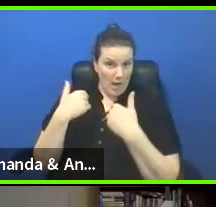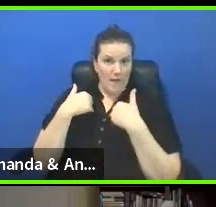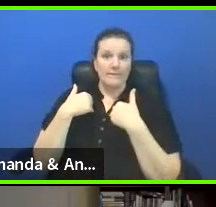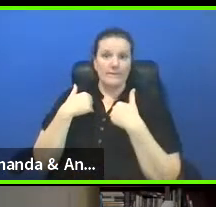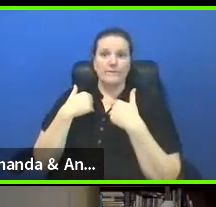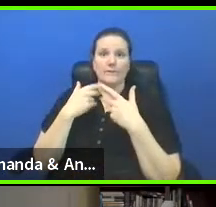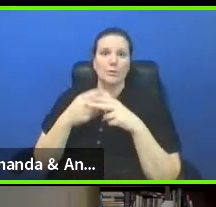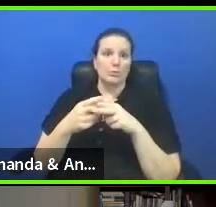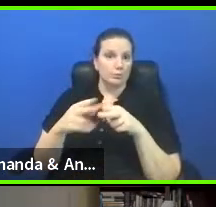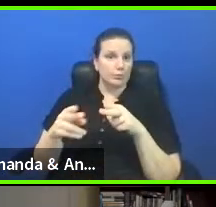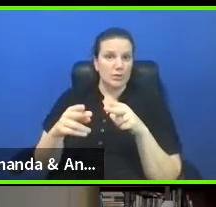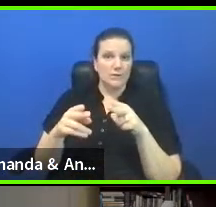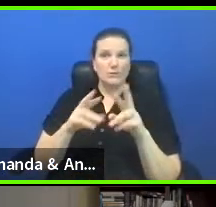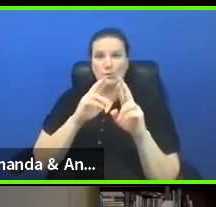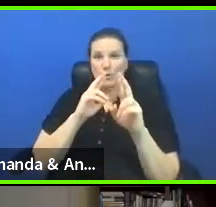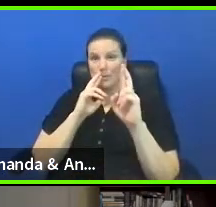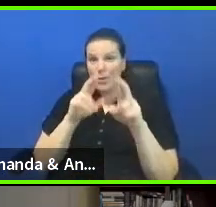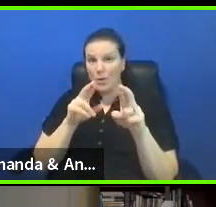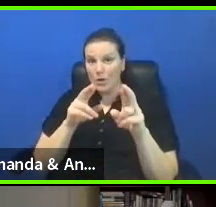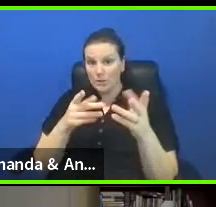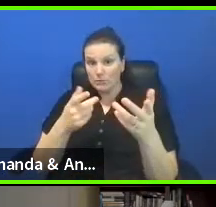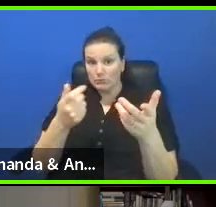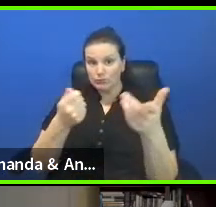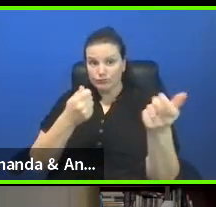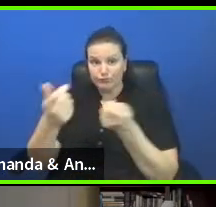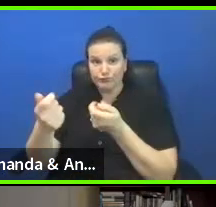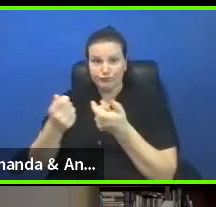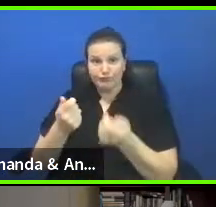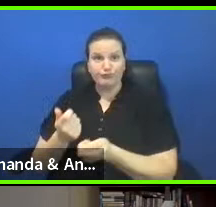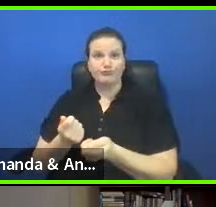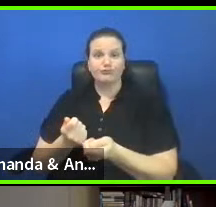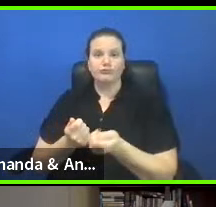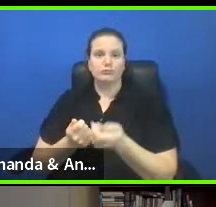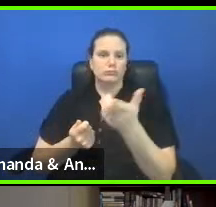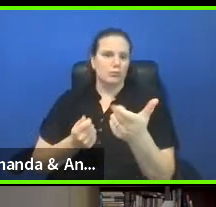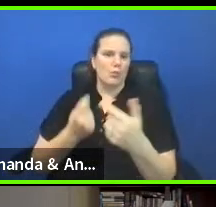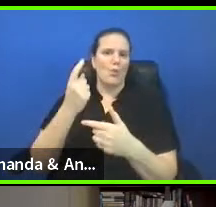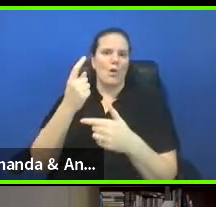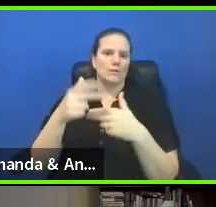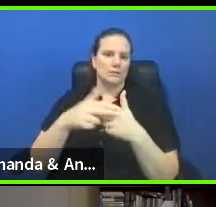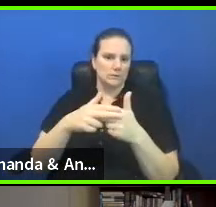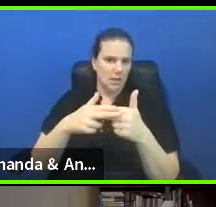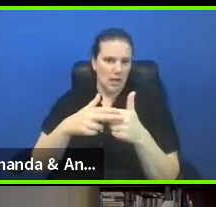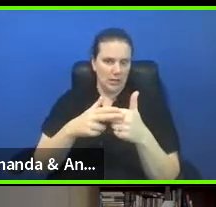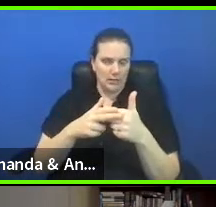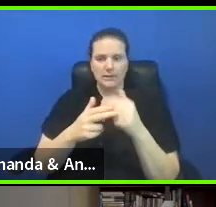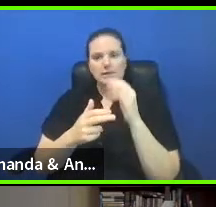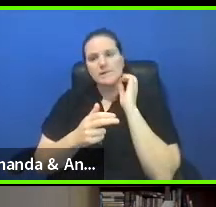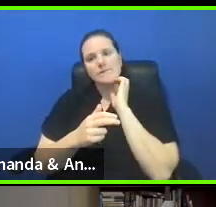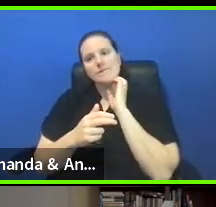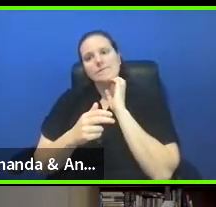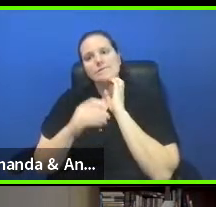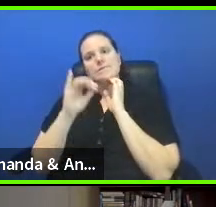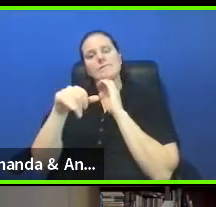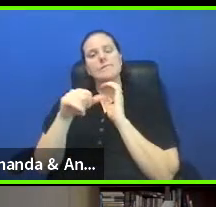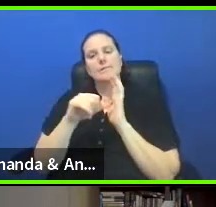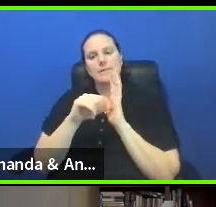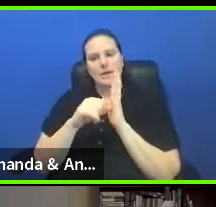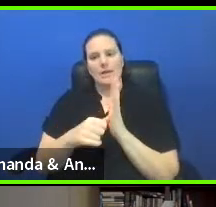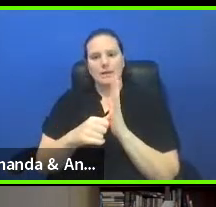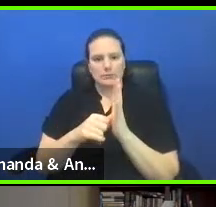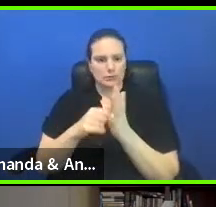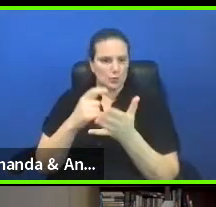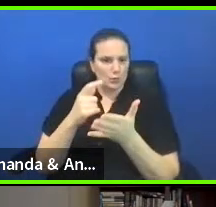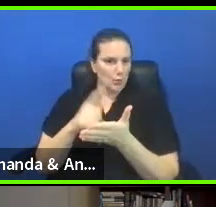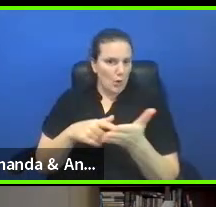a brief report out or maybe one slide that just highlights what